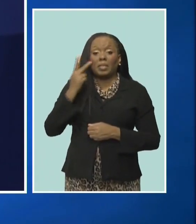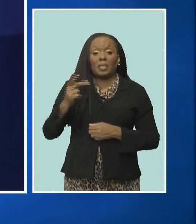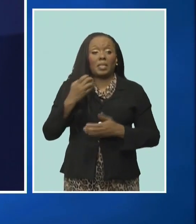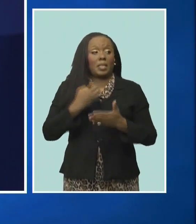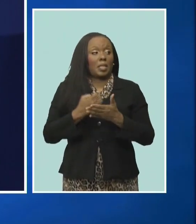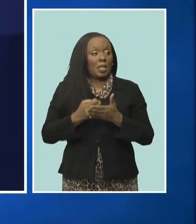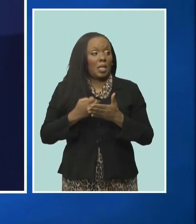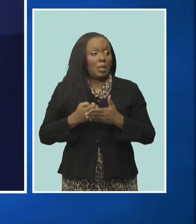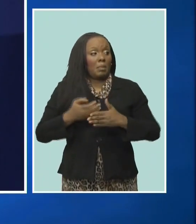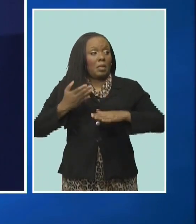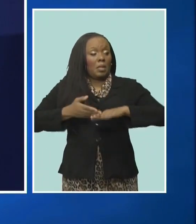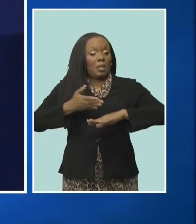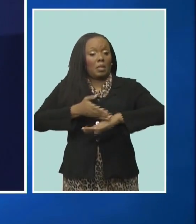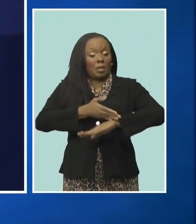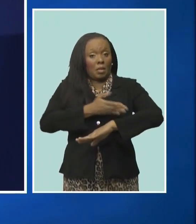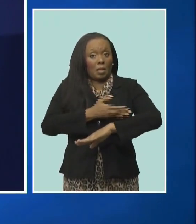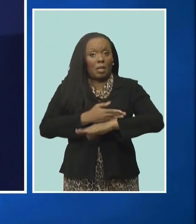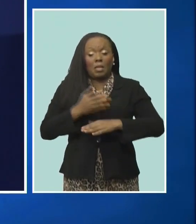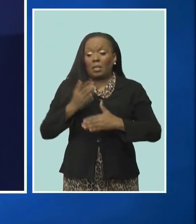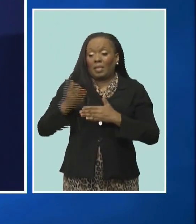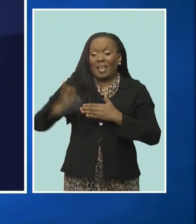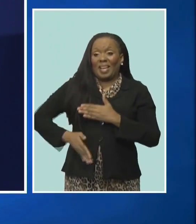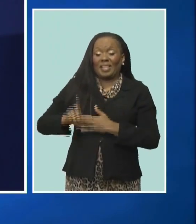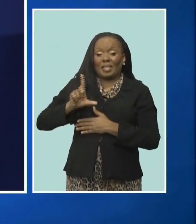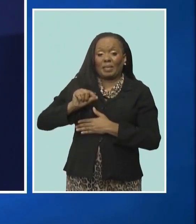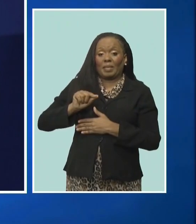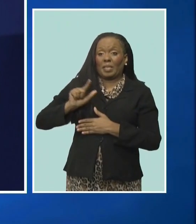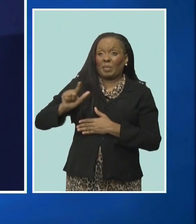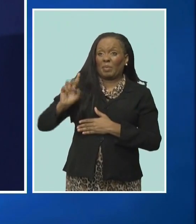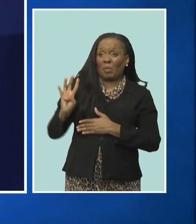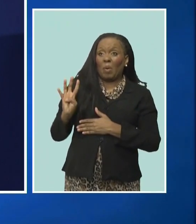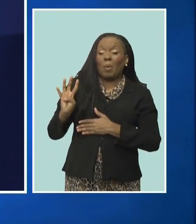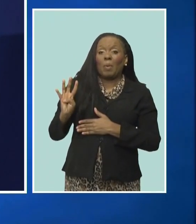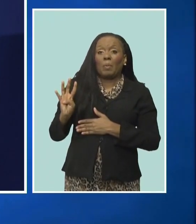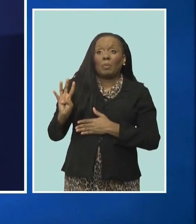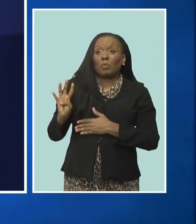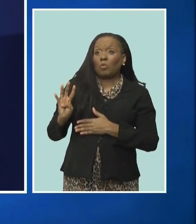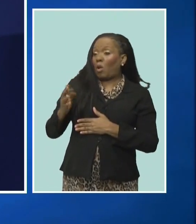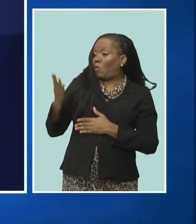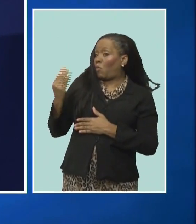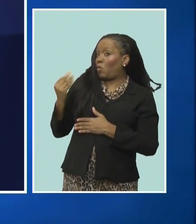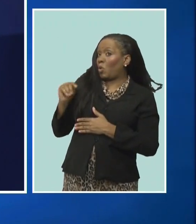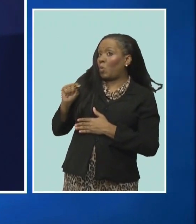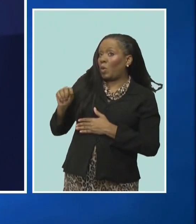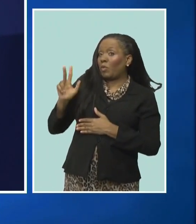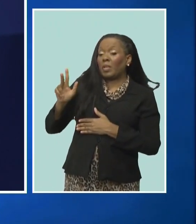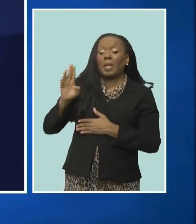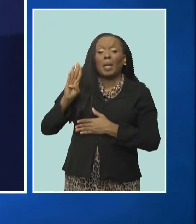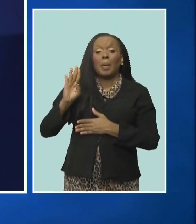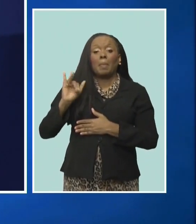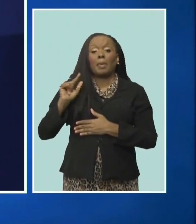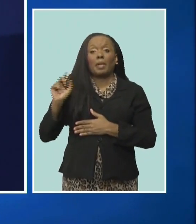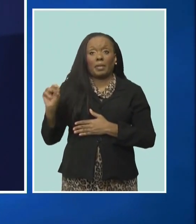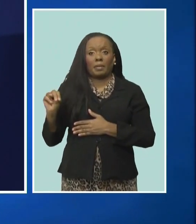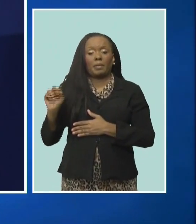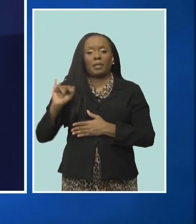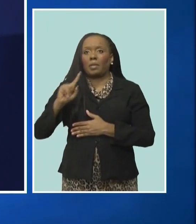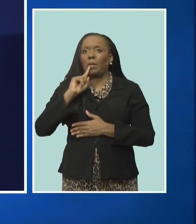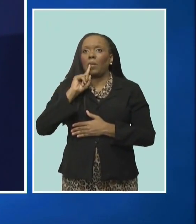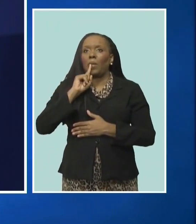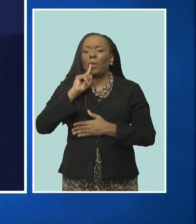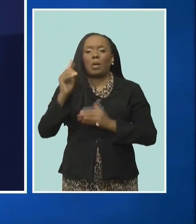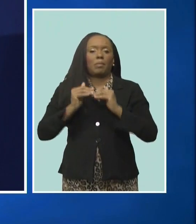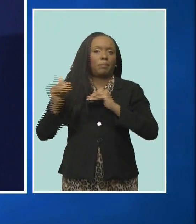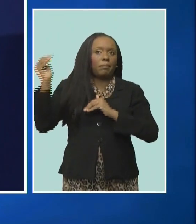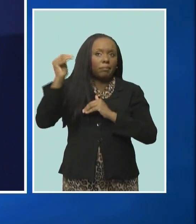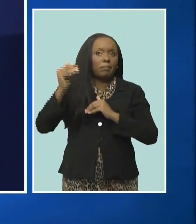at the end of 2024. The economy has reached in nominal terms $14.3 billion, largest we have on record. And